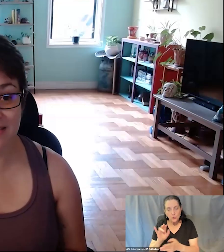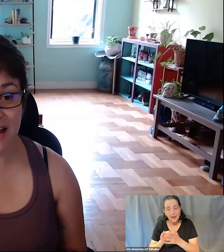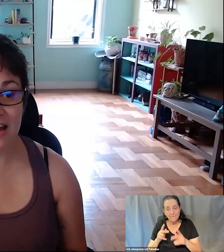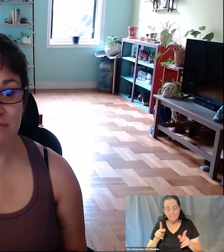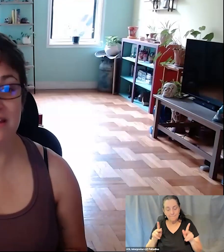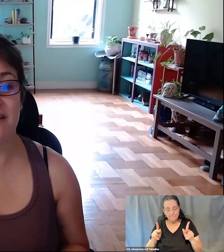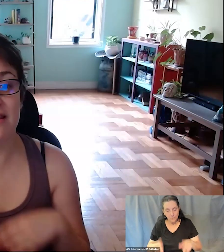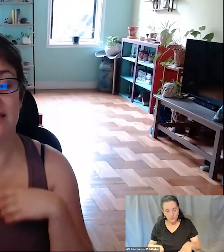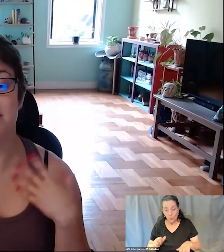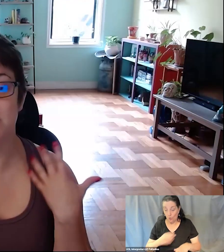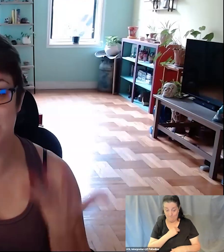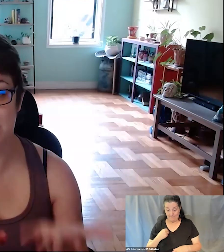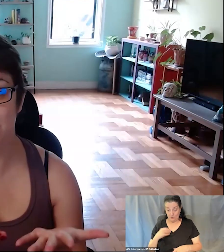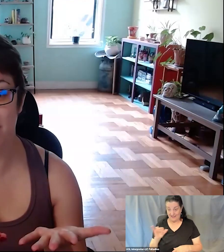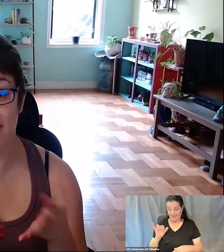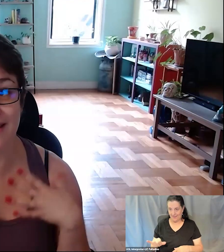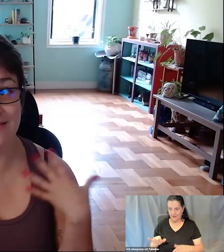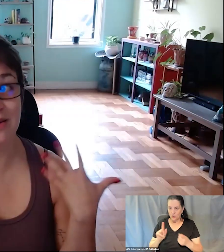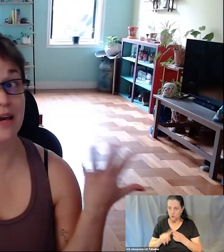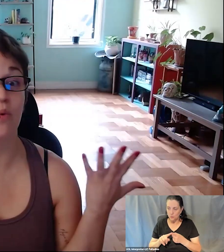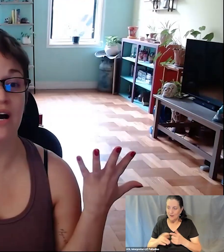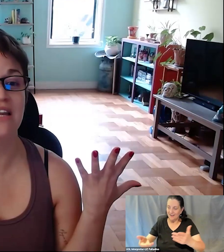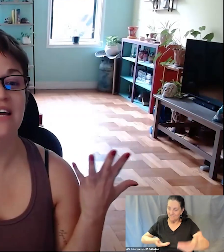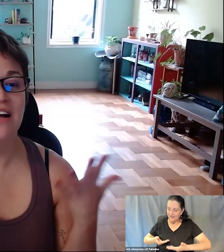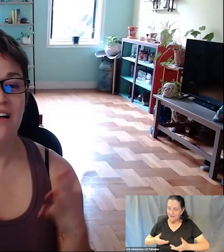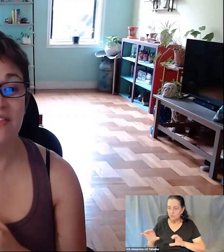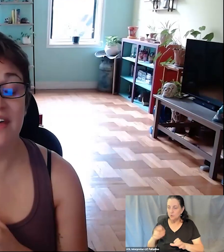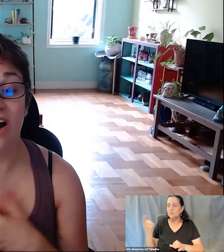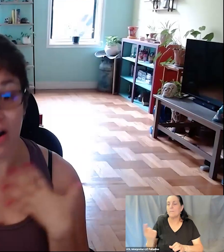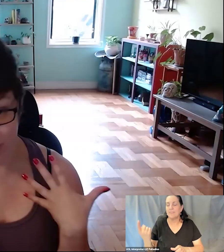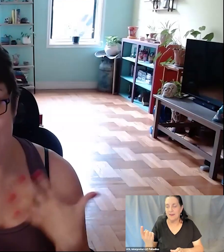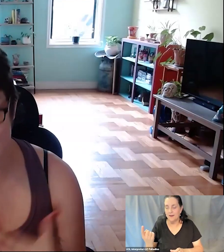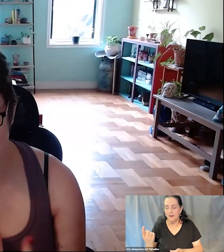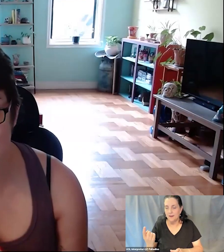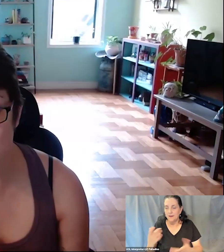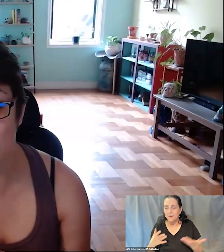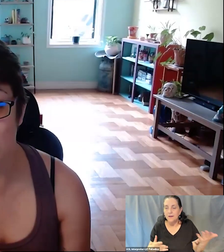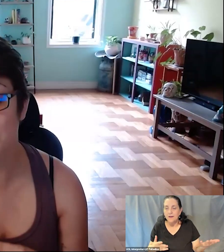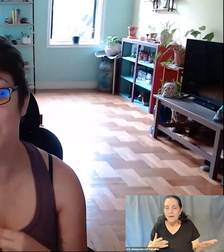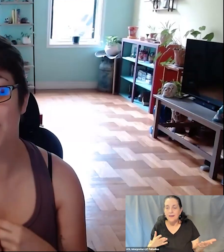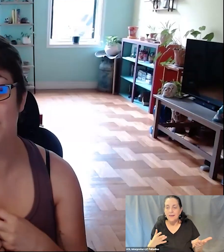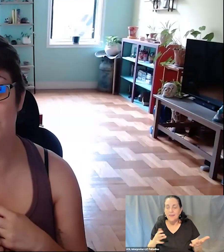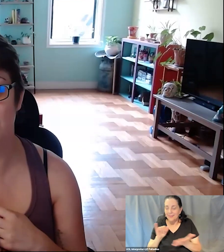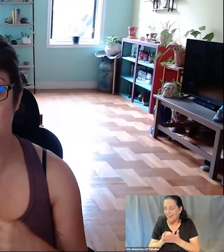members like that by inviting them to do something? And if so, like what, that they are willing to do?